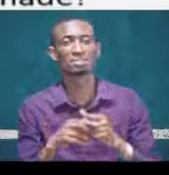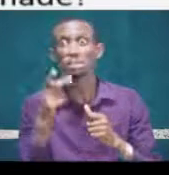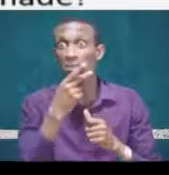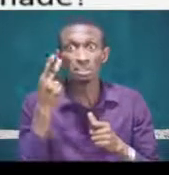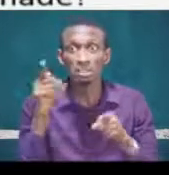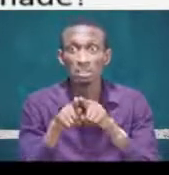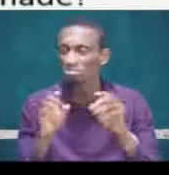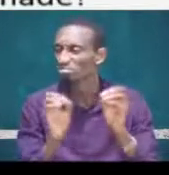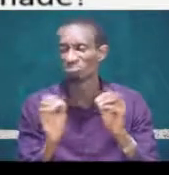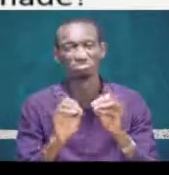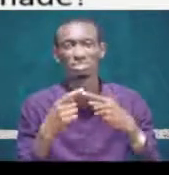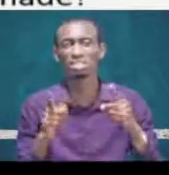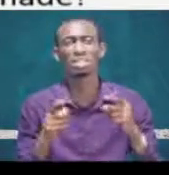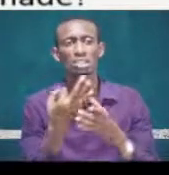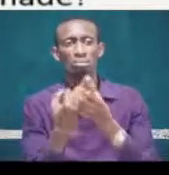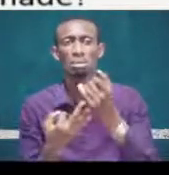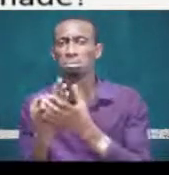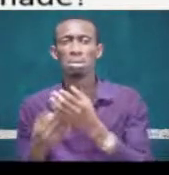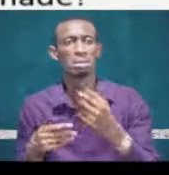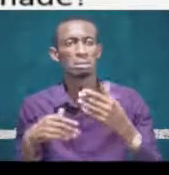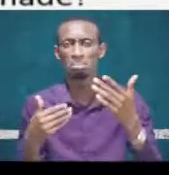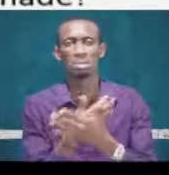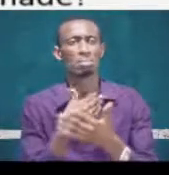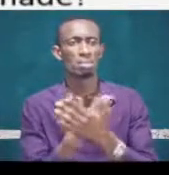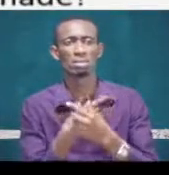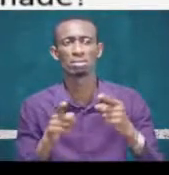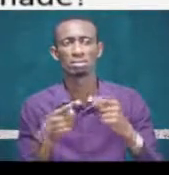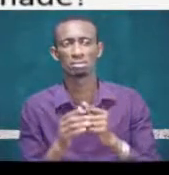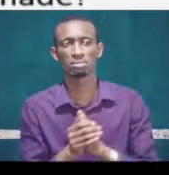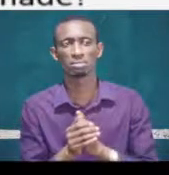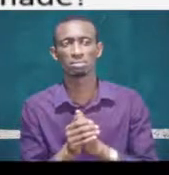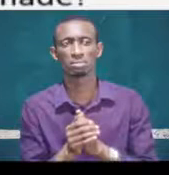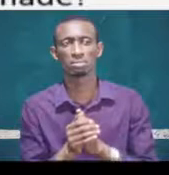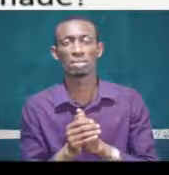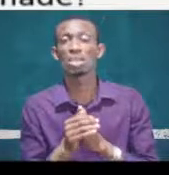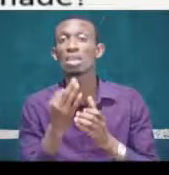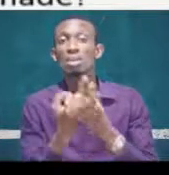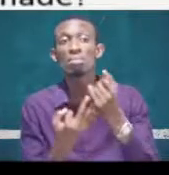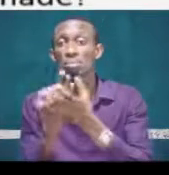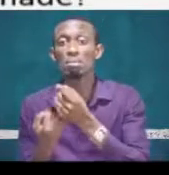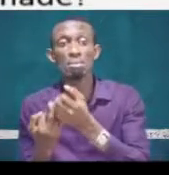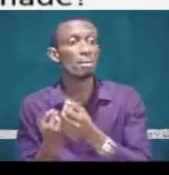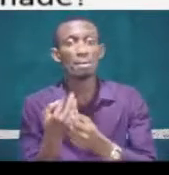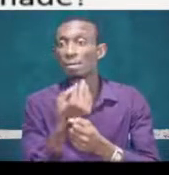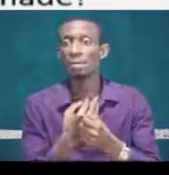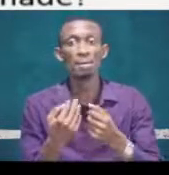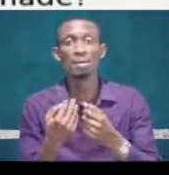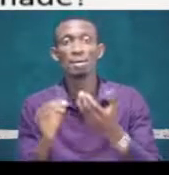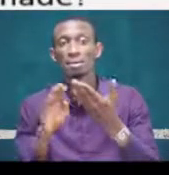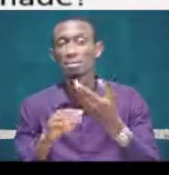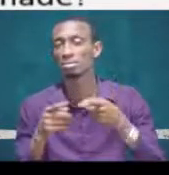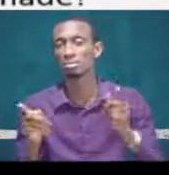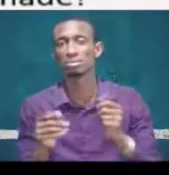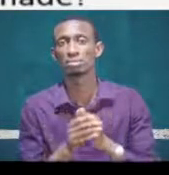Completely 3 new codons. And if we say that each codon is going to dictate which amino acid, then it means that, we are having